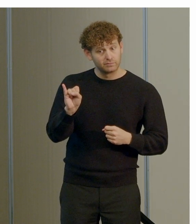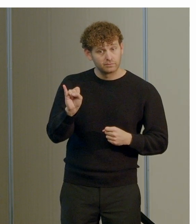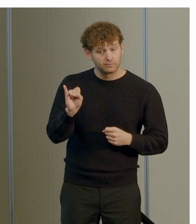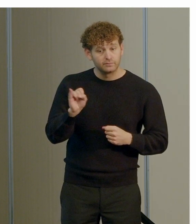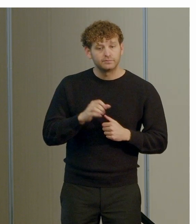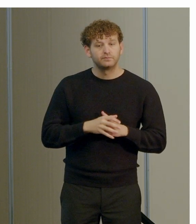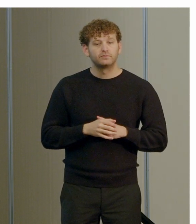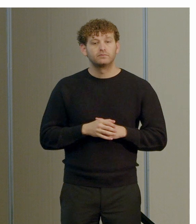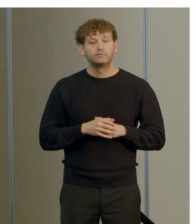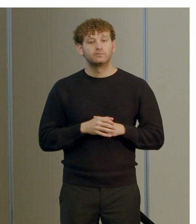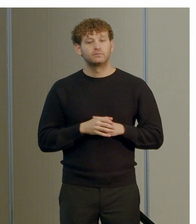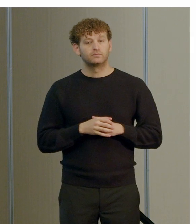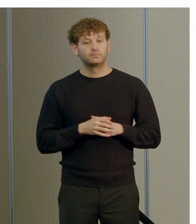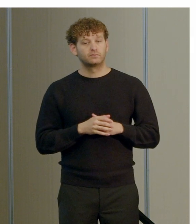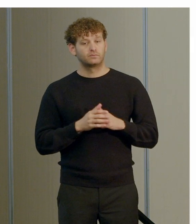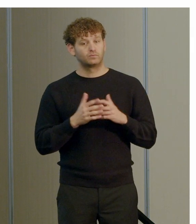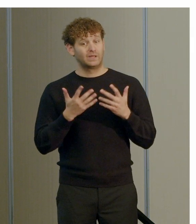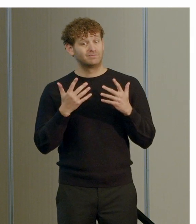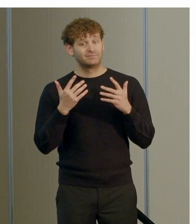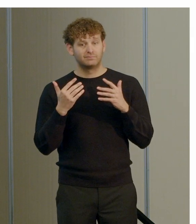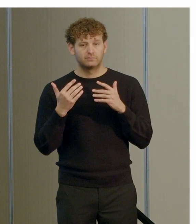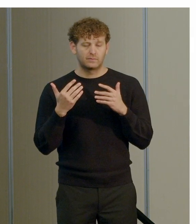value accessibility.